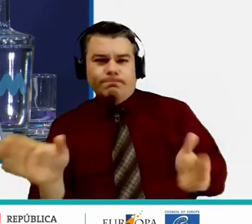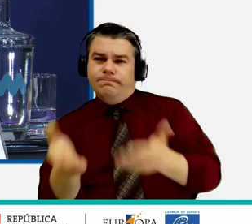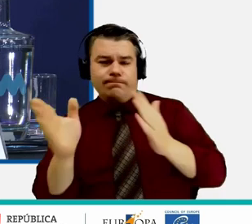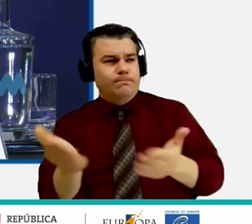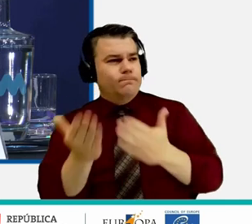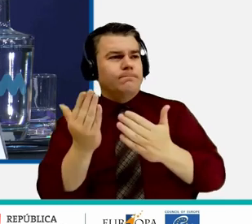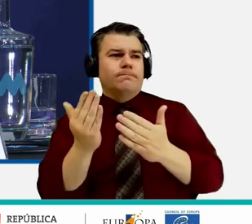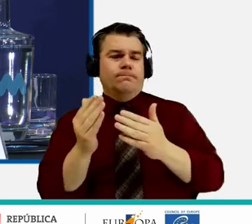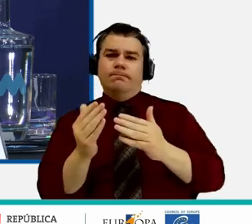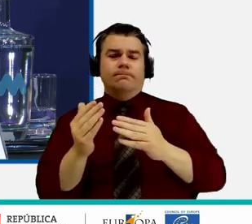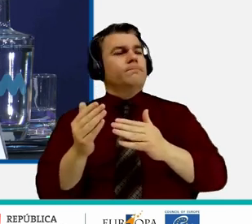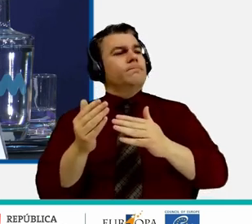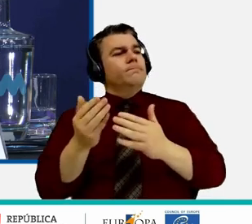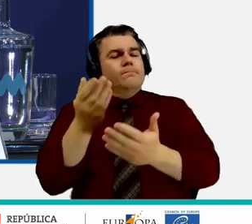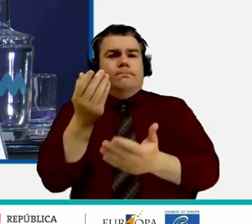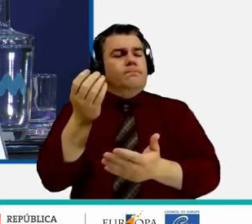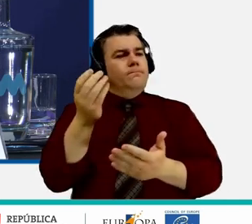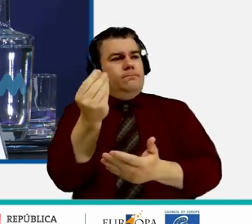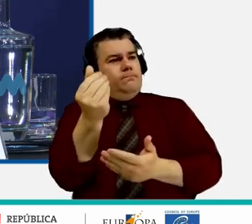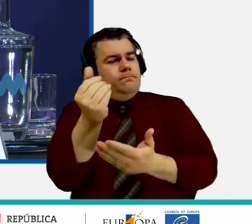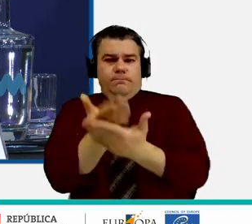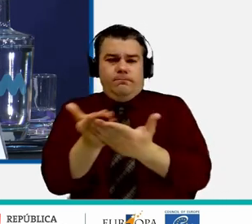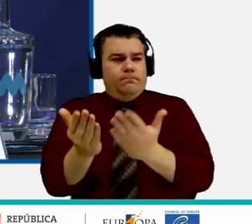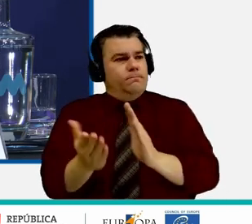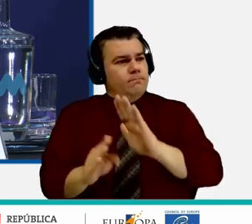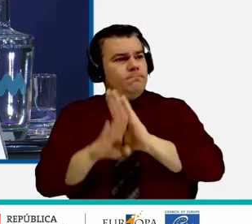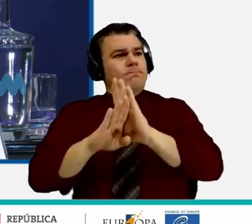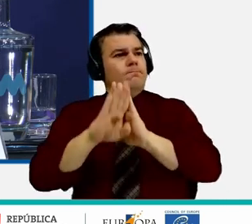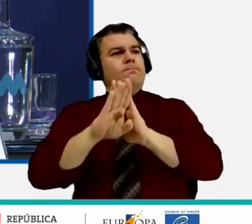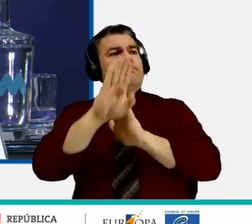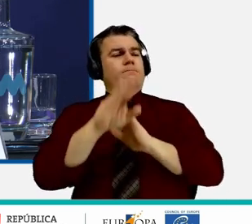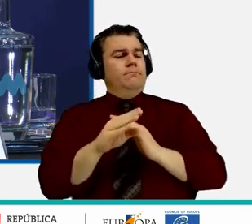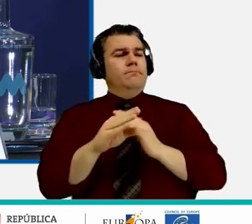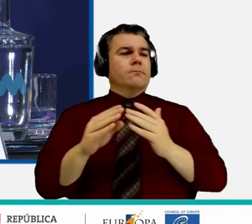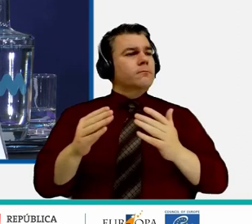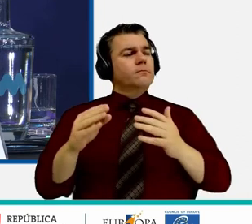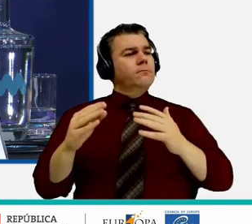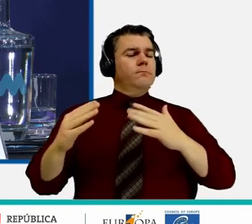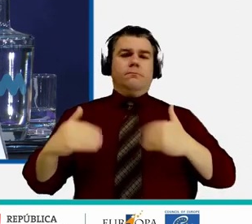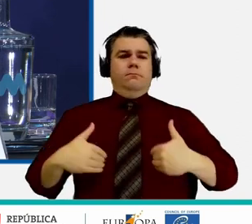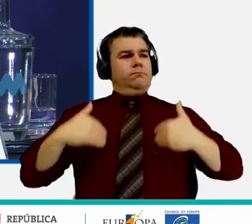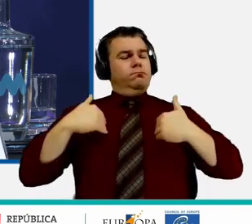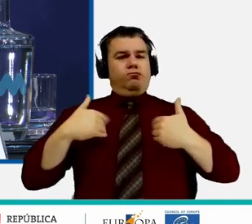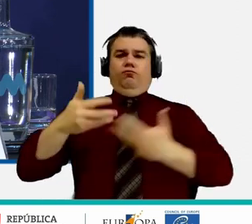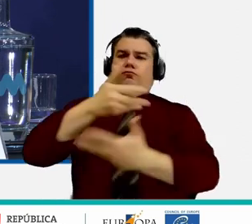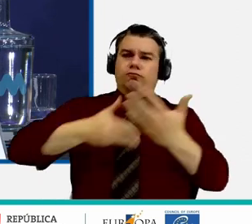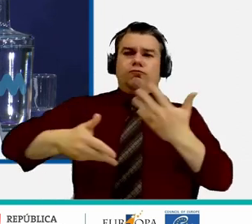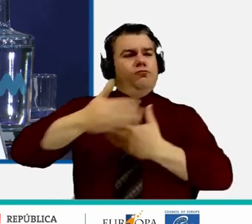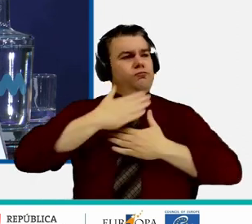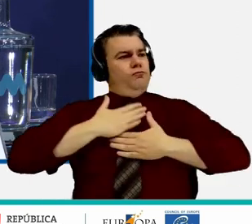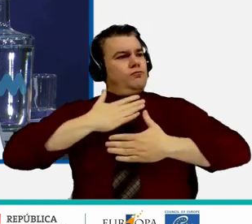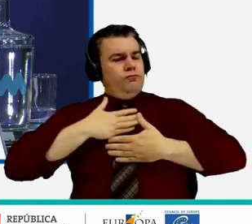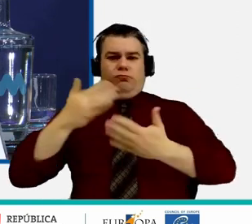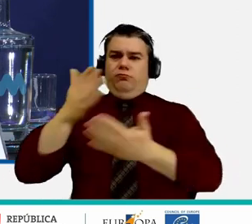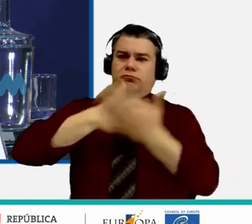economic development, to improve the quality of life and sustainable social environment for all